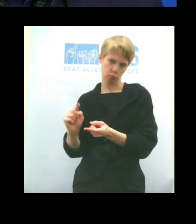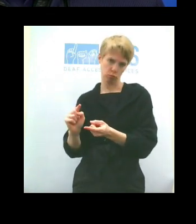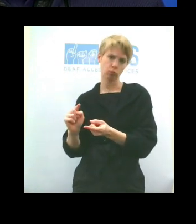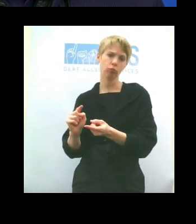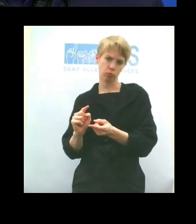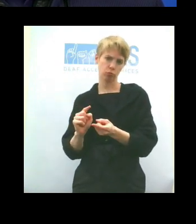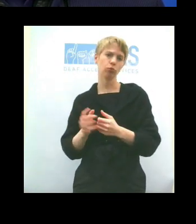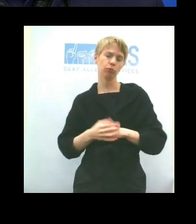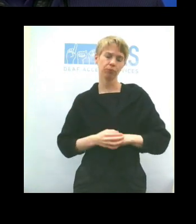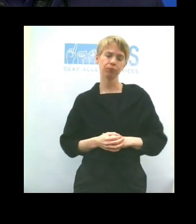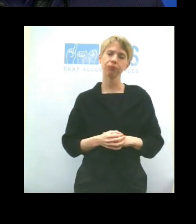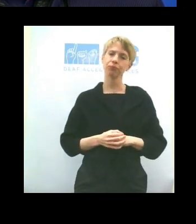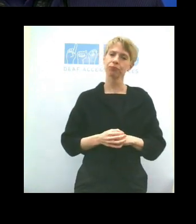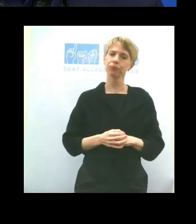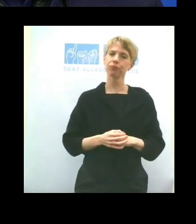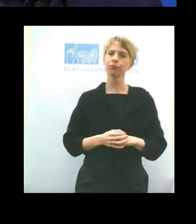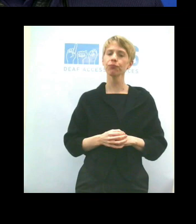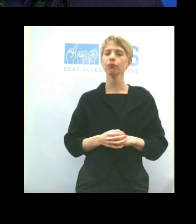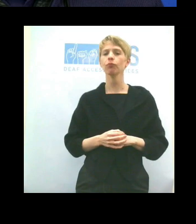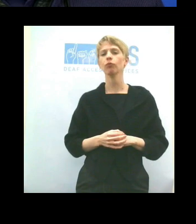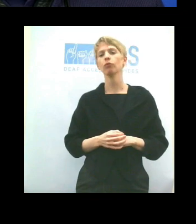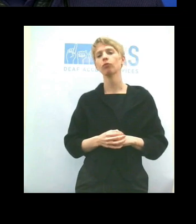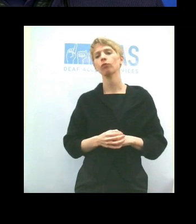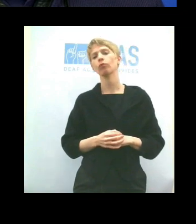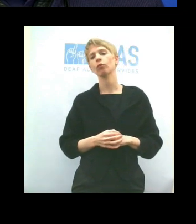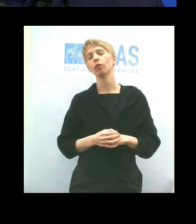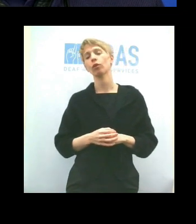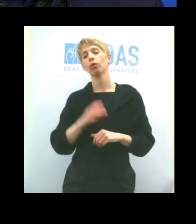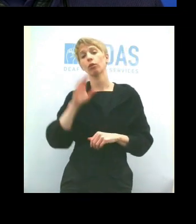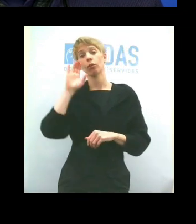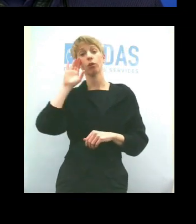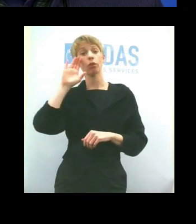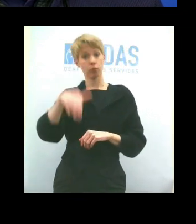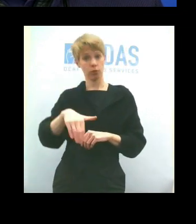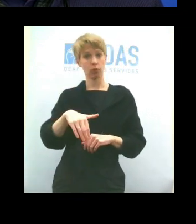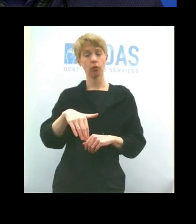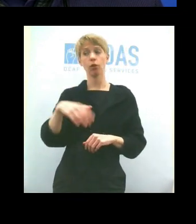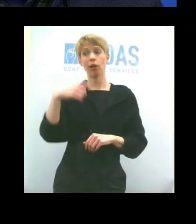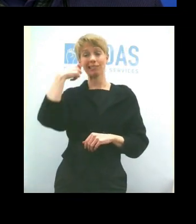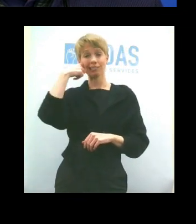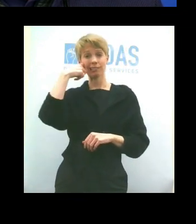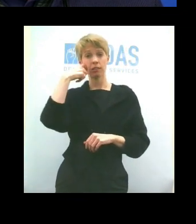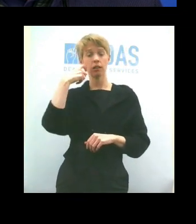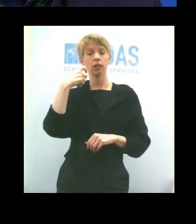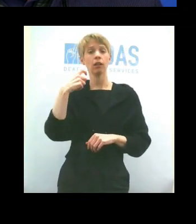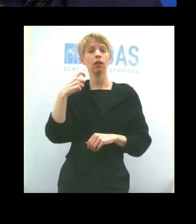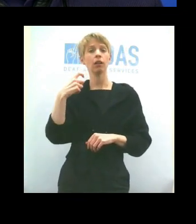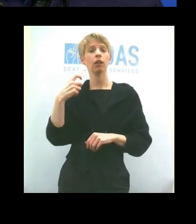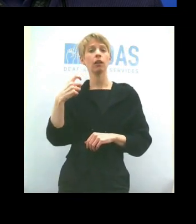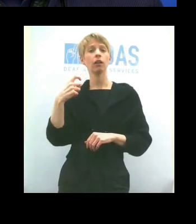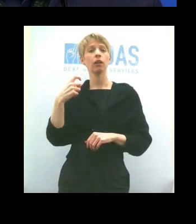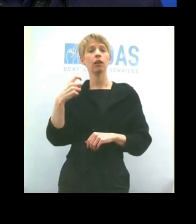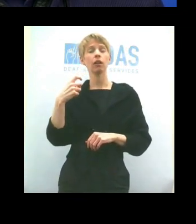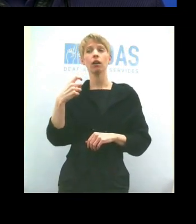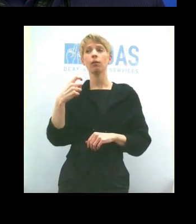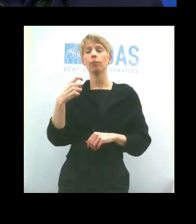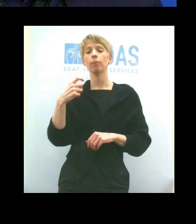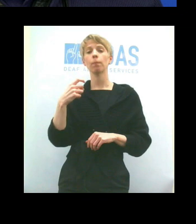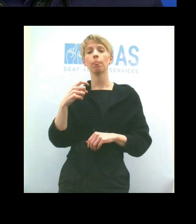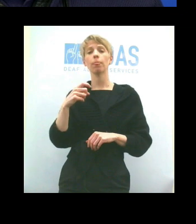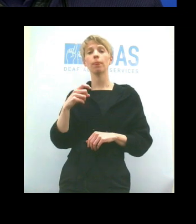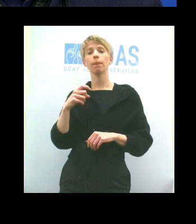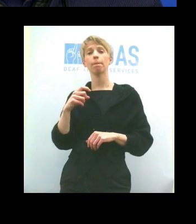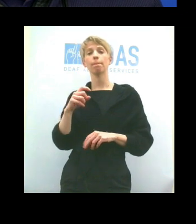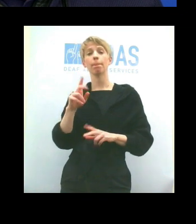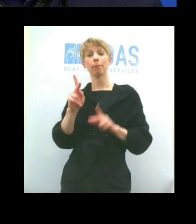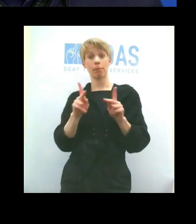up. To give you just a better understanding, it wasn't that long ago that roughly half the individuals that were in hospital